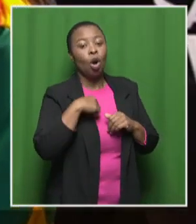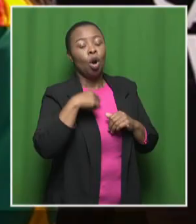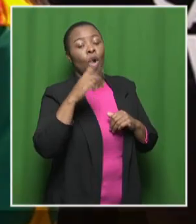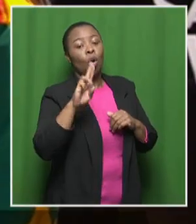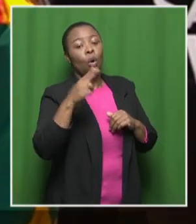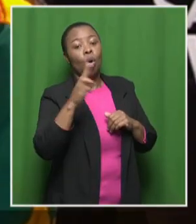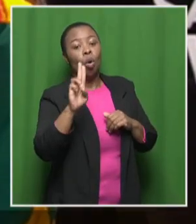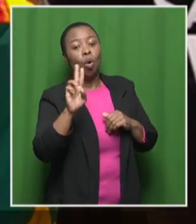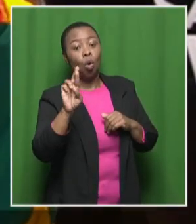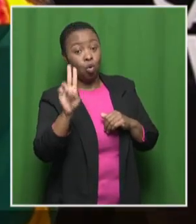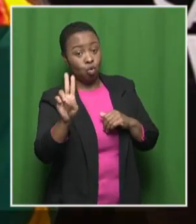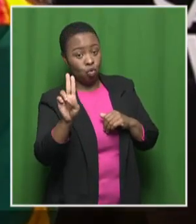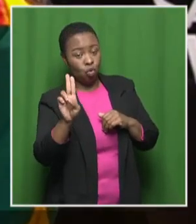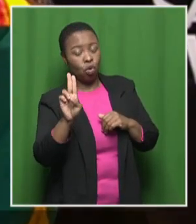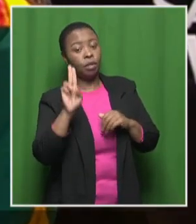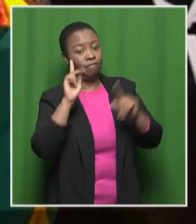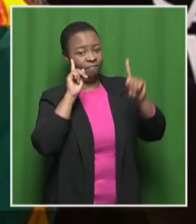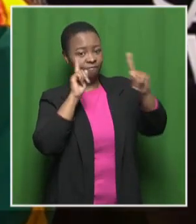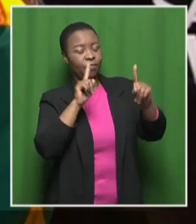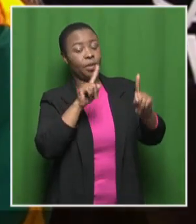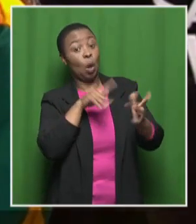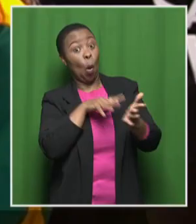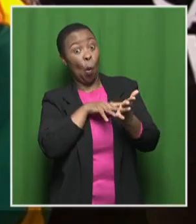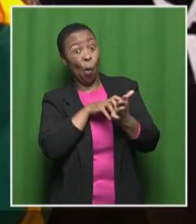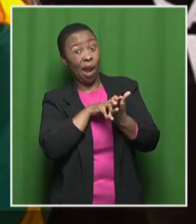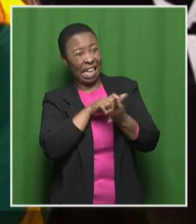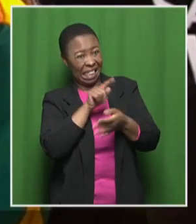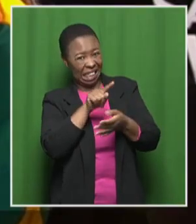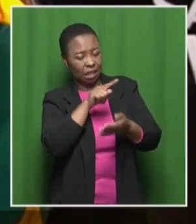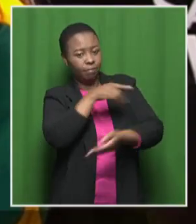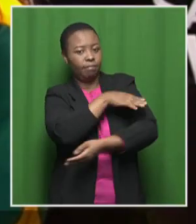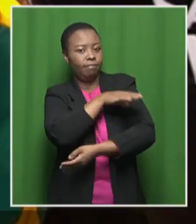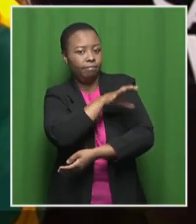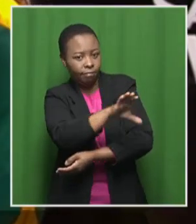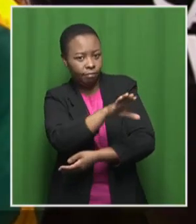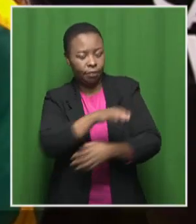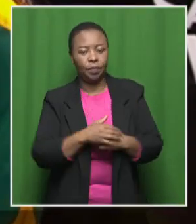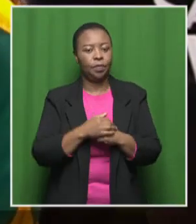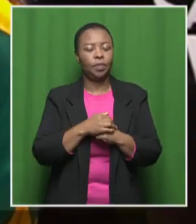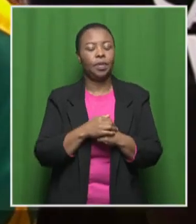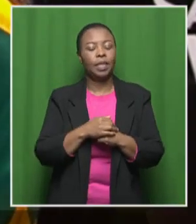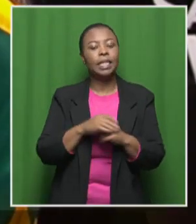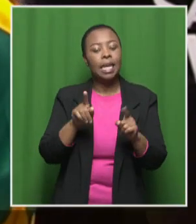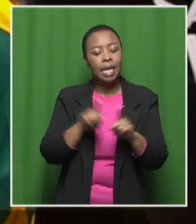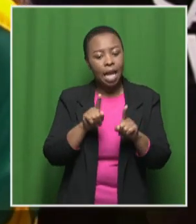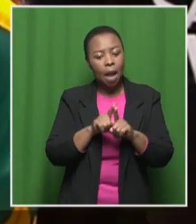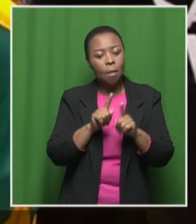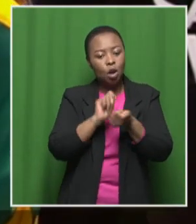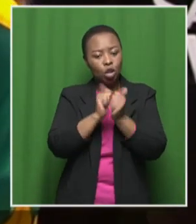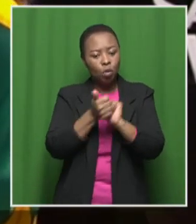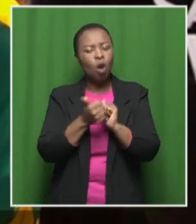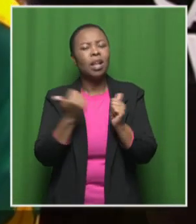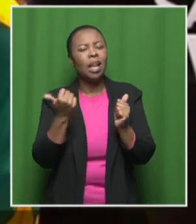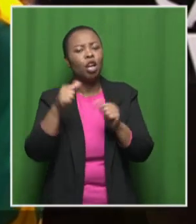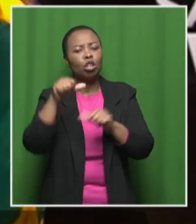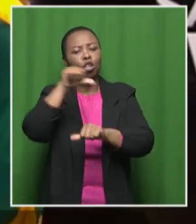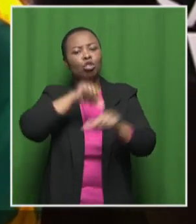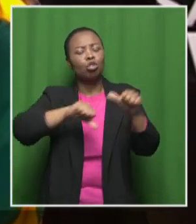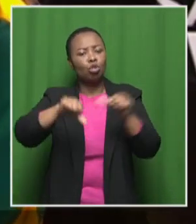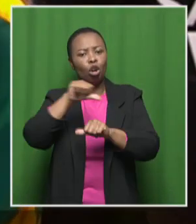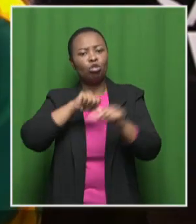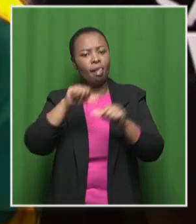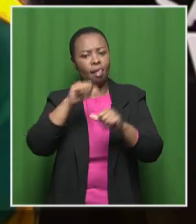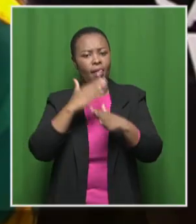about empowering those most vulnerable, right? And sports, we've seen how much it's basically social cohesion in a